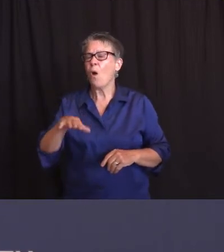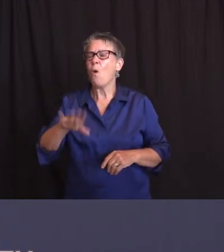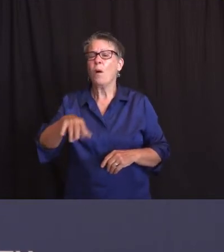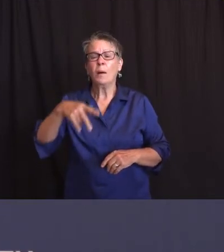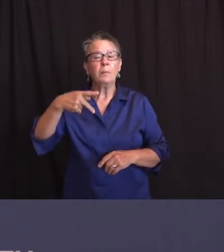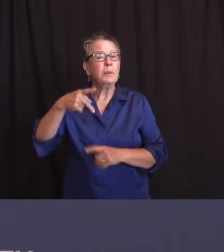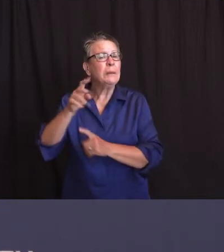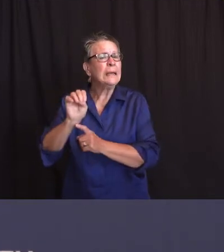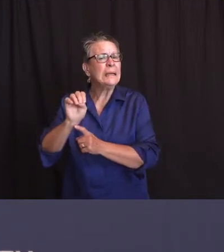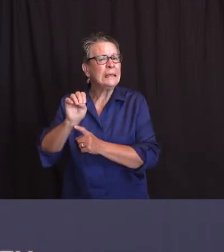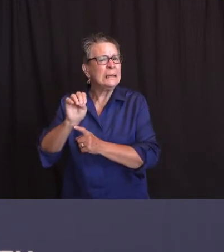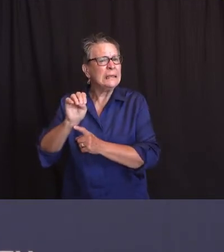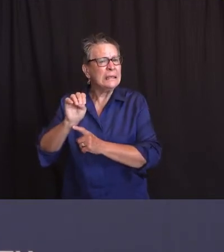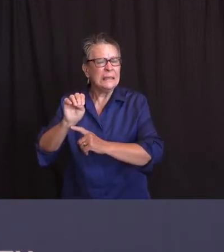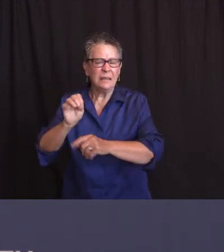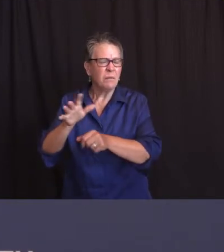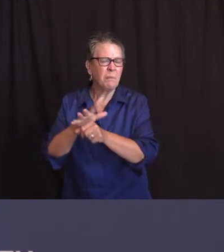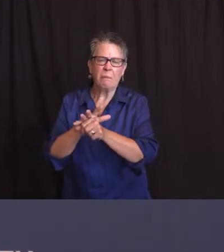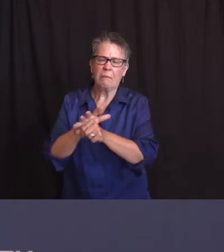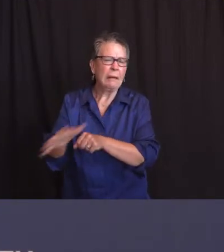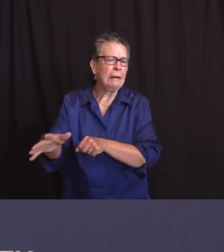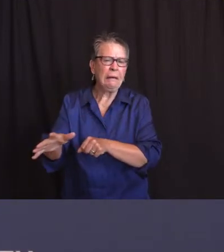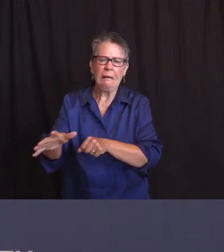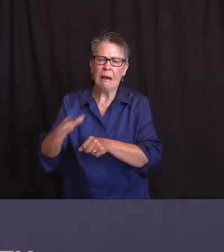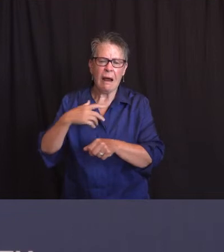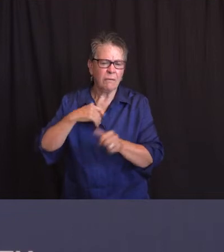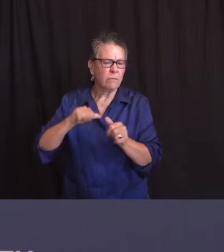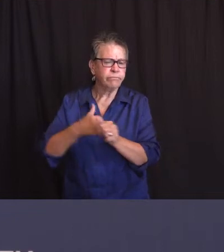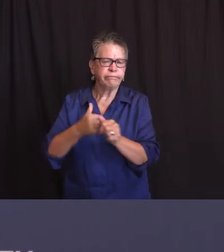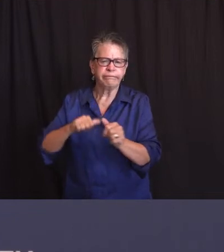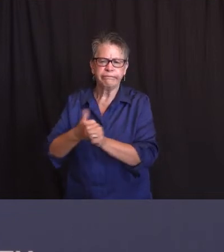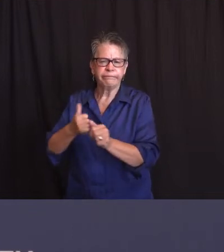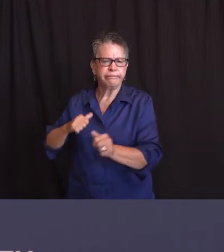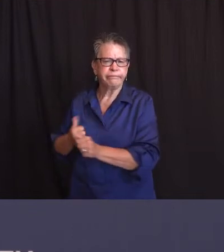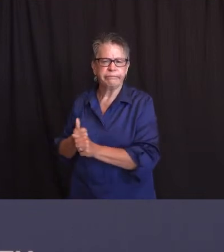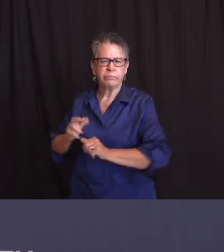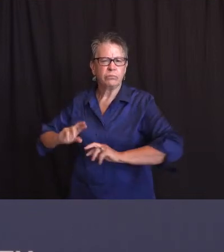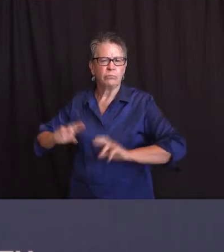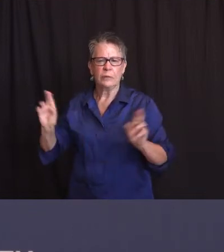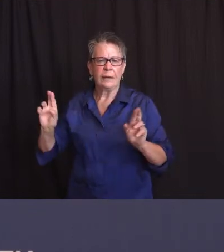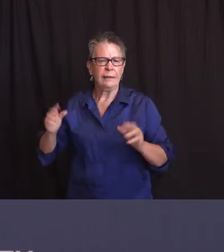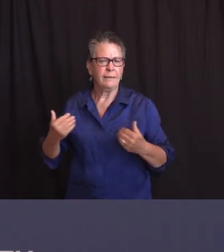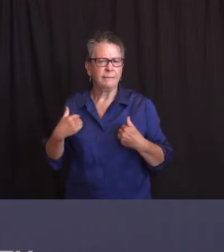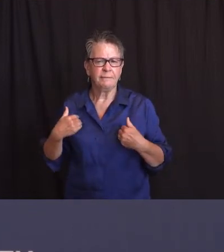stations in the warehouse ready to go. God forbid, please God, we don't need them.